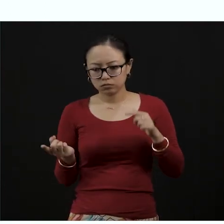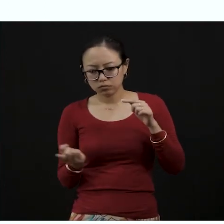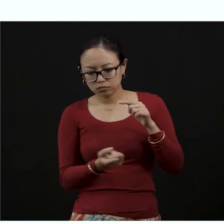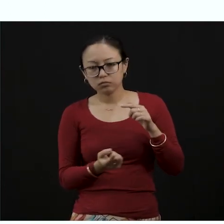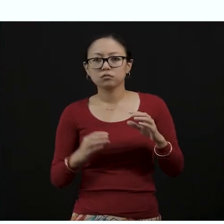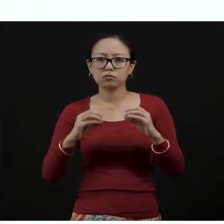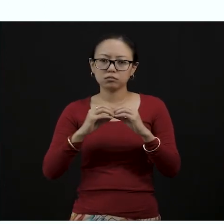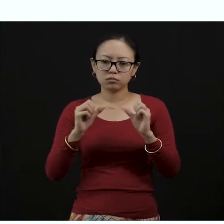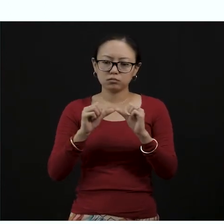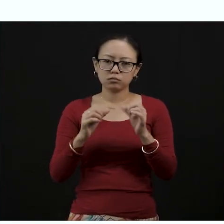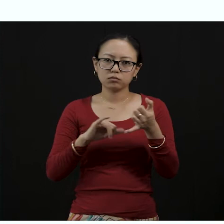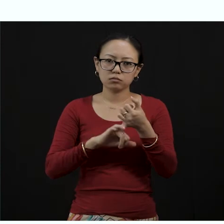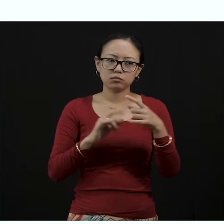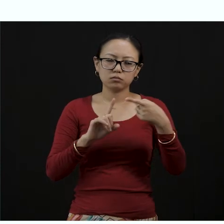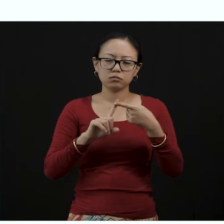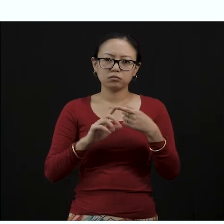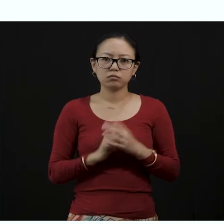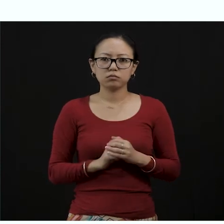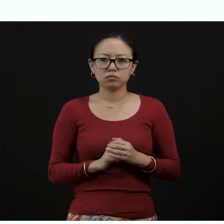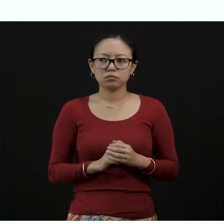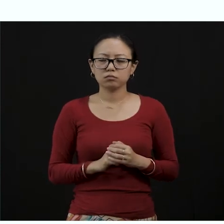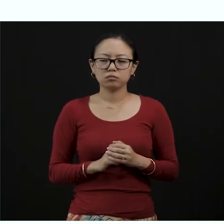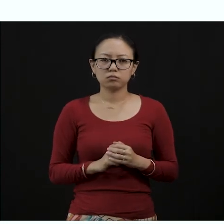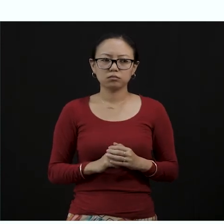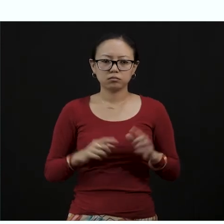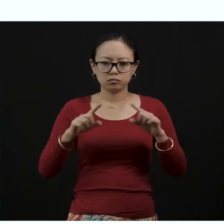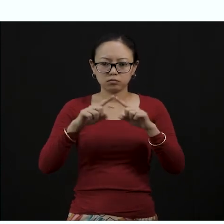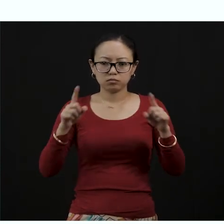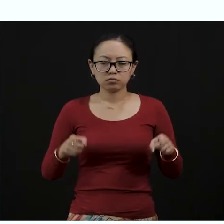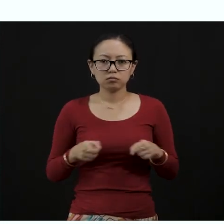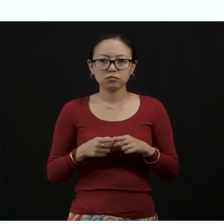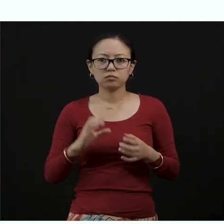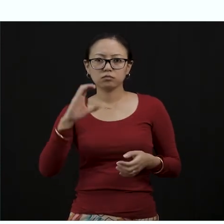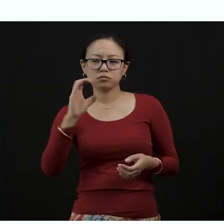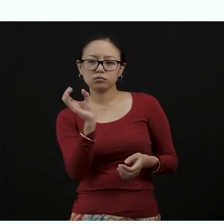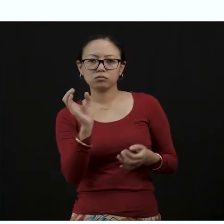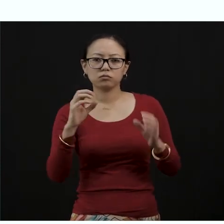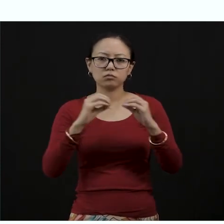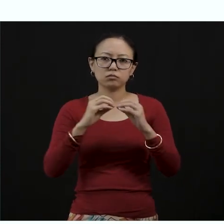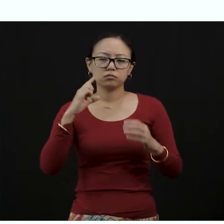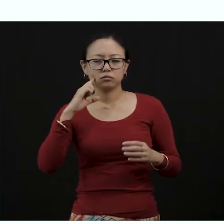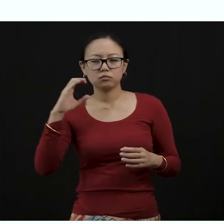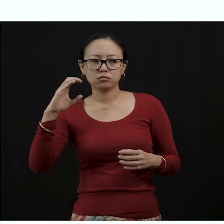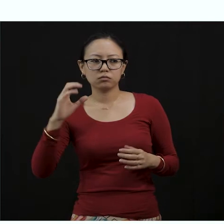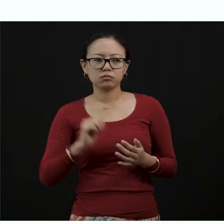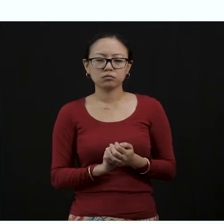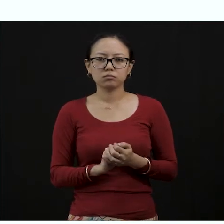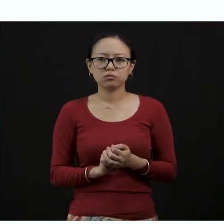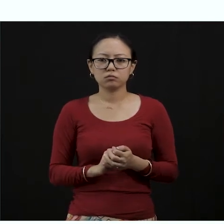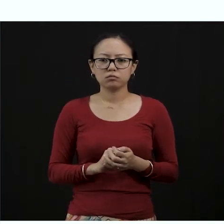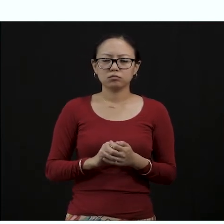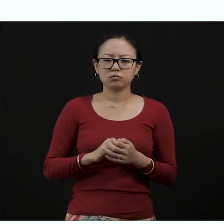have 6 faces here. This is the faces 1, 2, 3, 4, 5, and